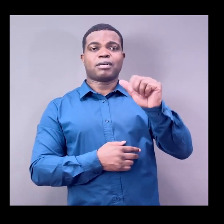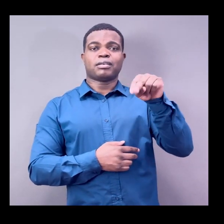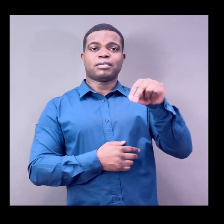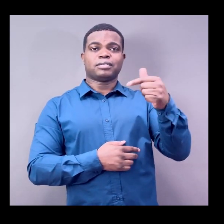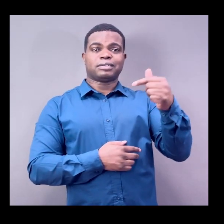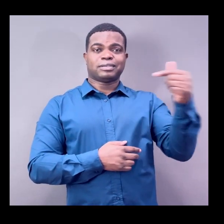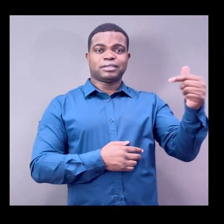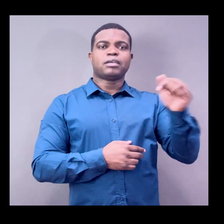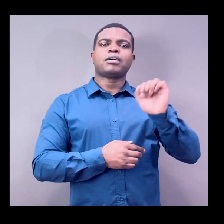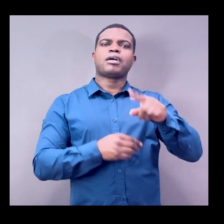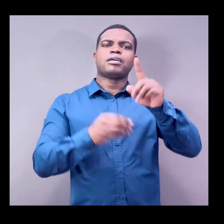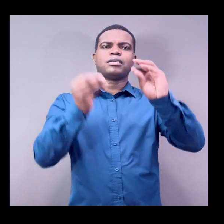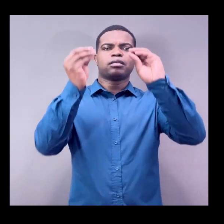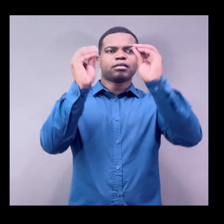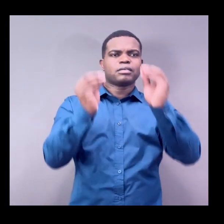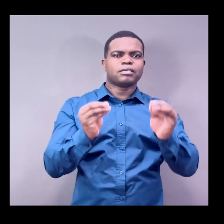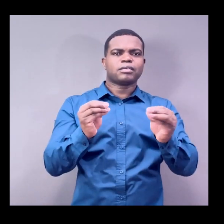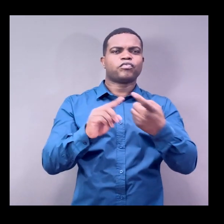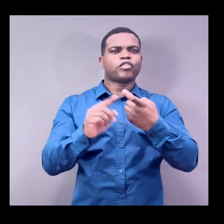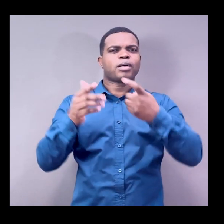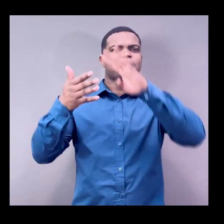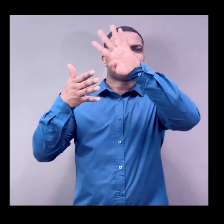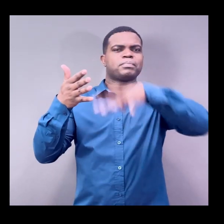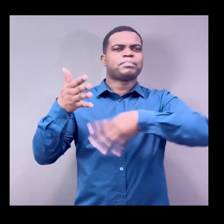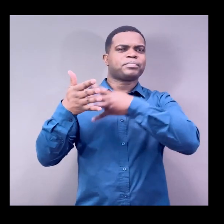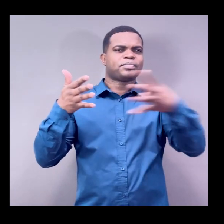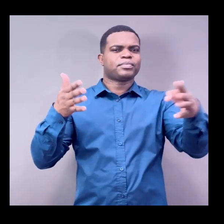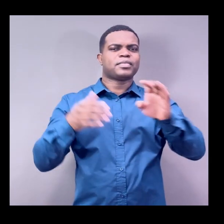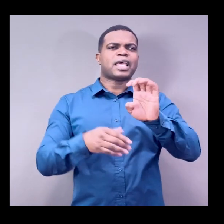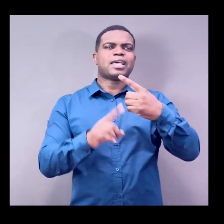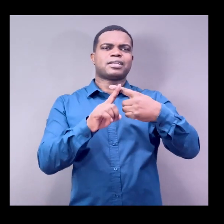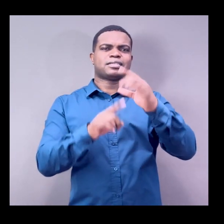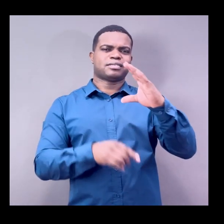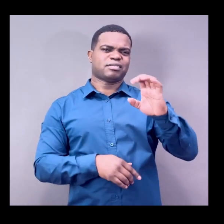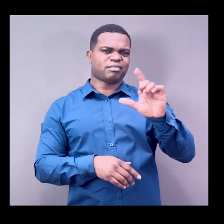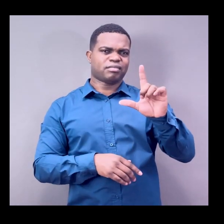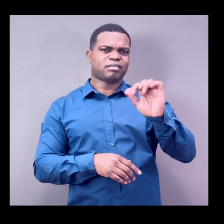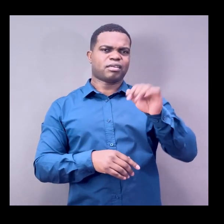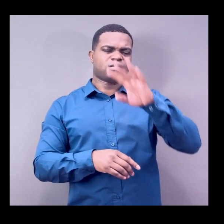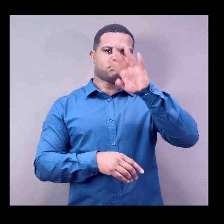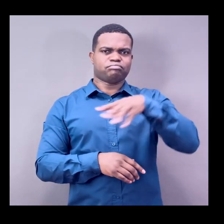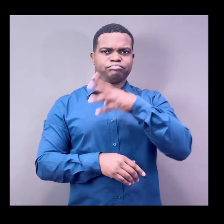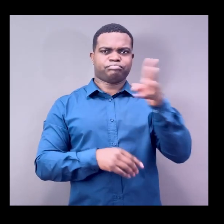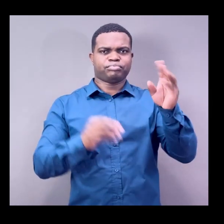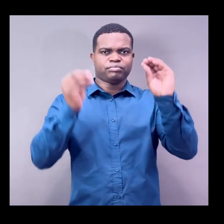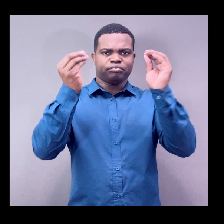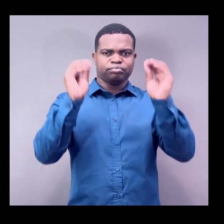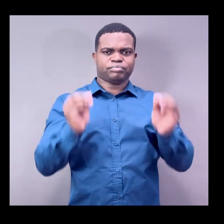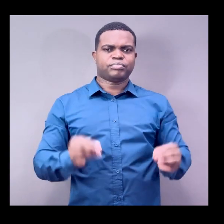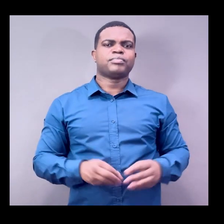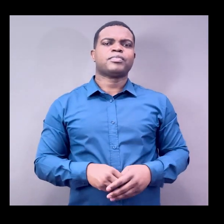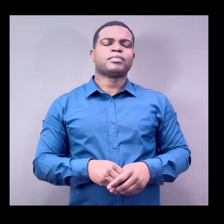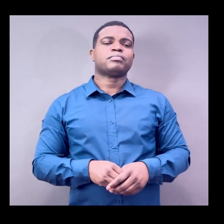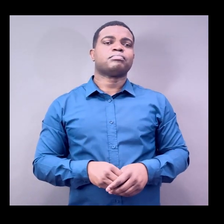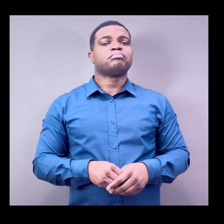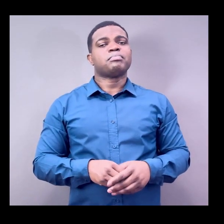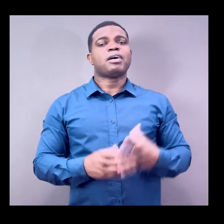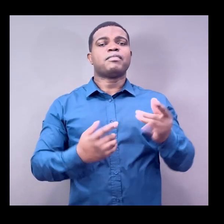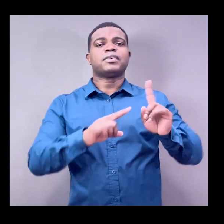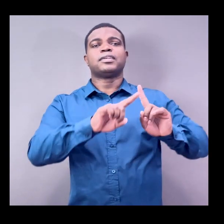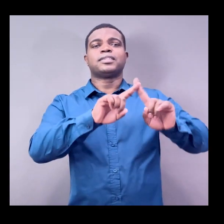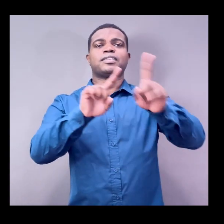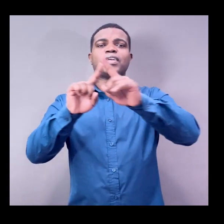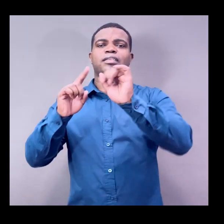on Excel. So you use Excel to design your Gantt chart. So you can have different Gantt